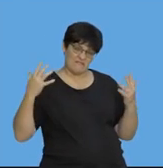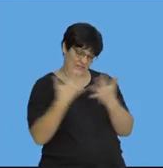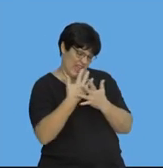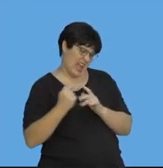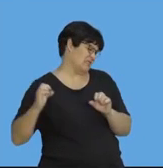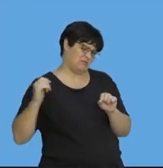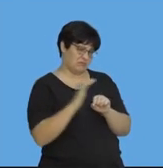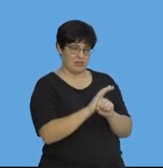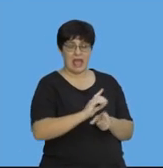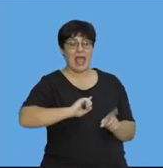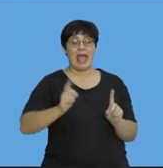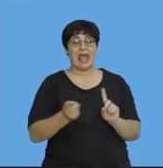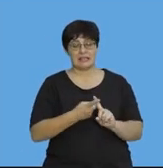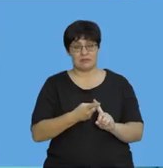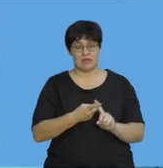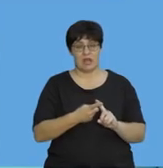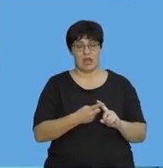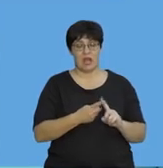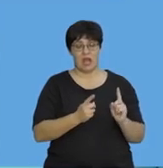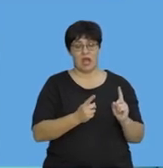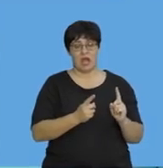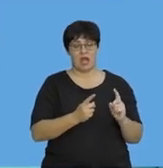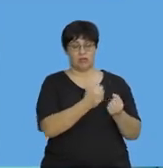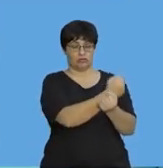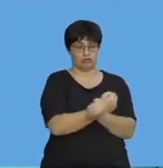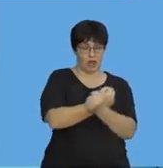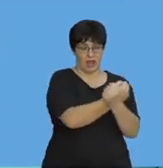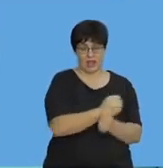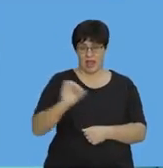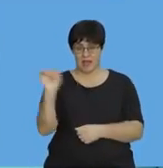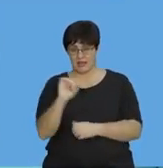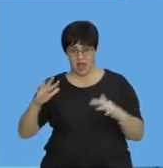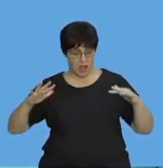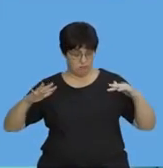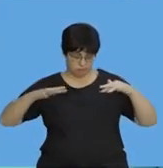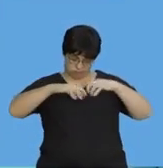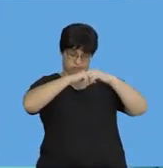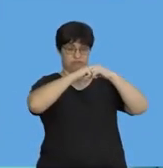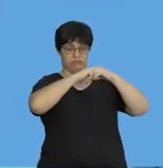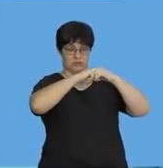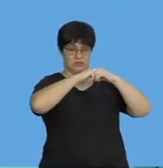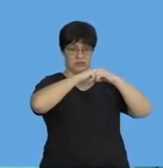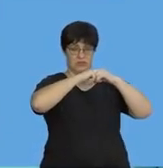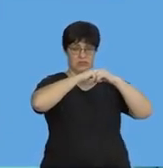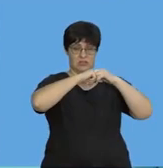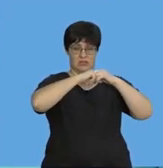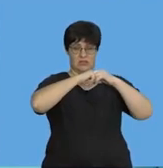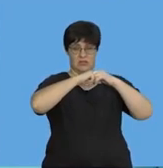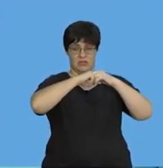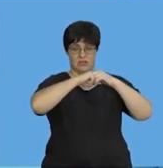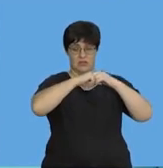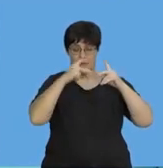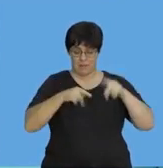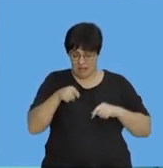big acceleration. So in a car accident between a truck and a car, which is what we spoke about at the